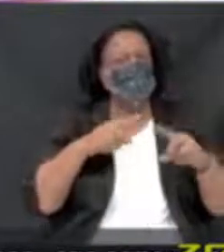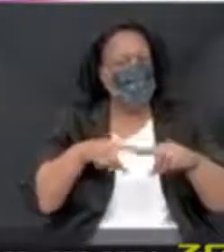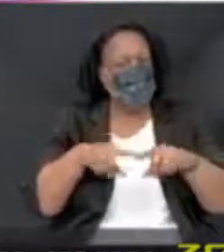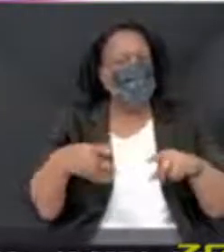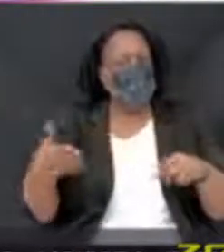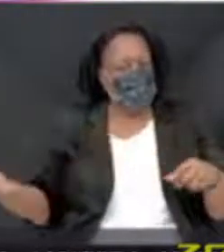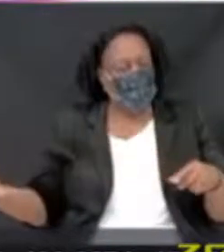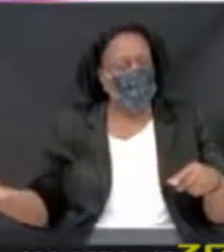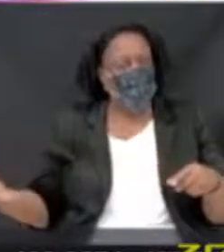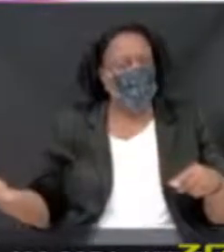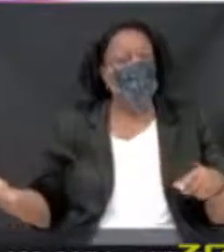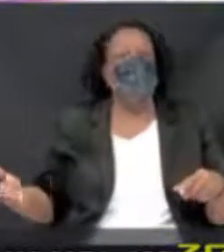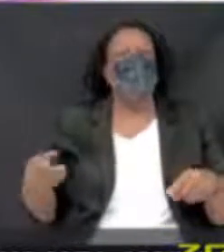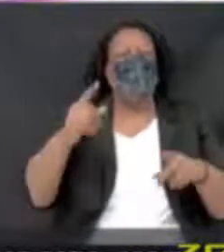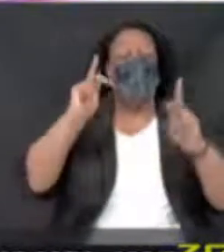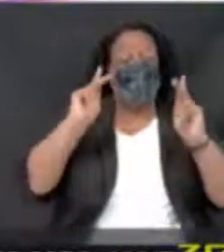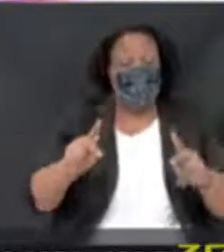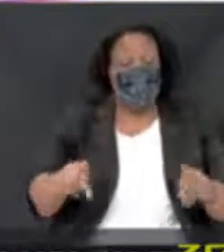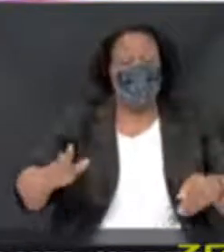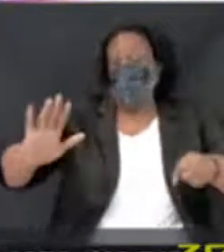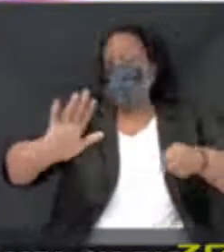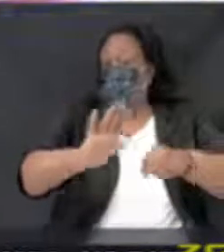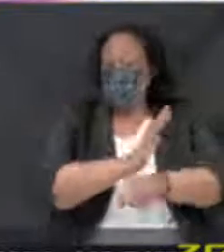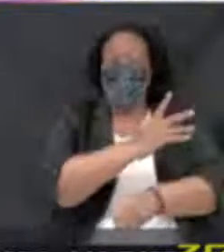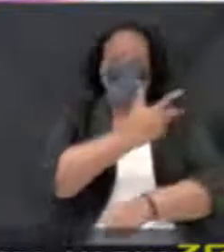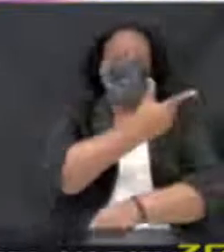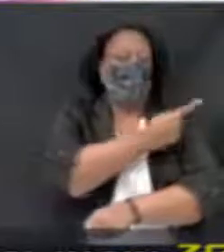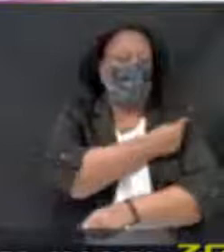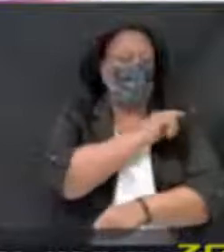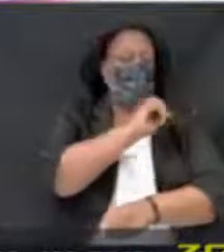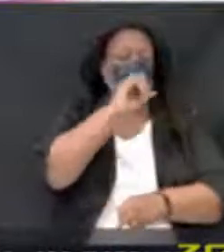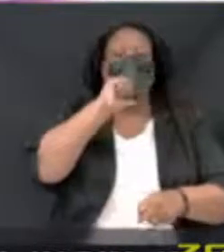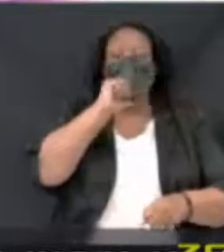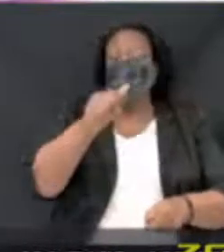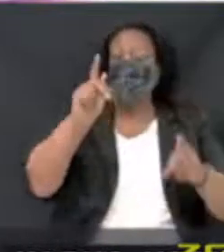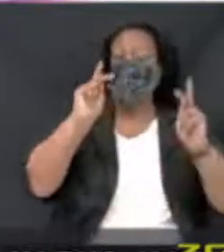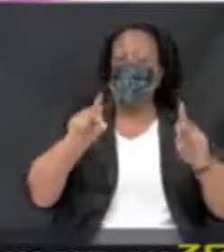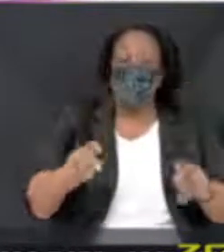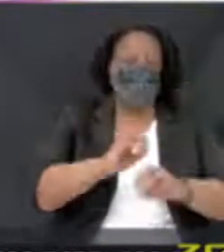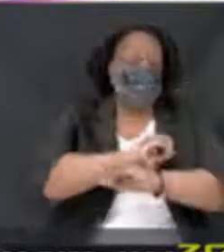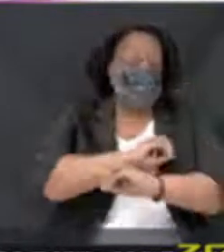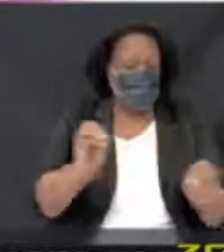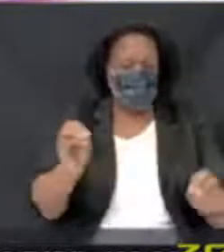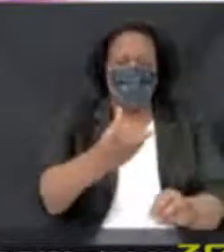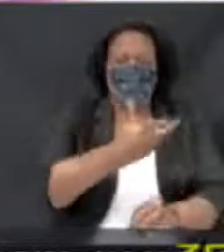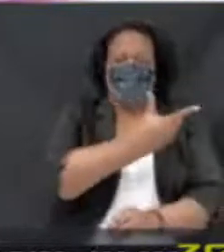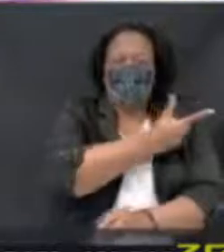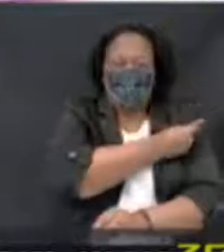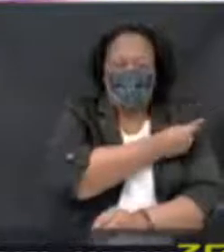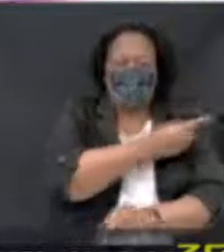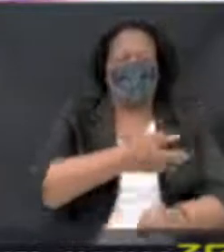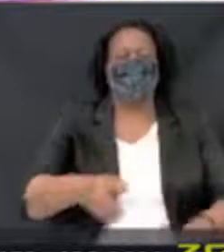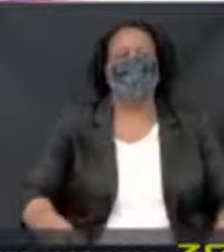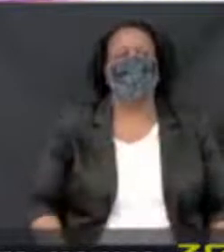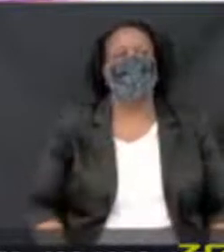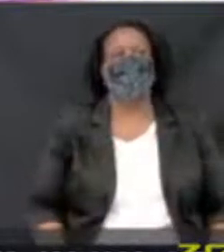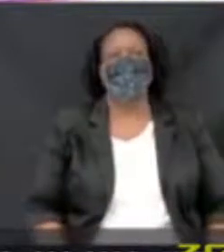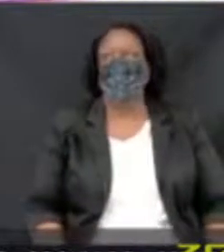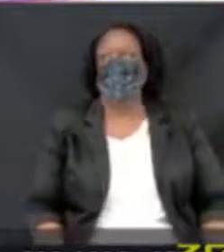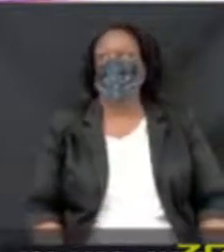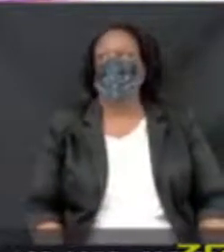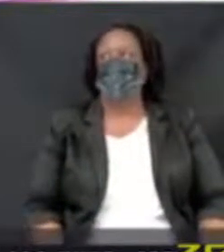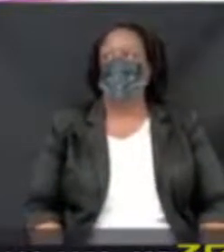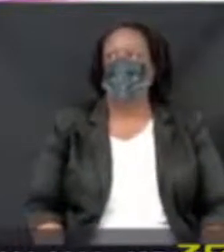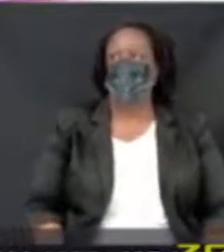are all fully vaccinated. These events will be permitted with up to 75% of the venue's normal